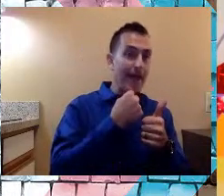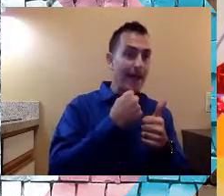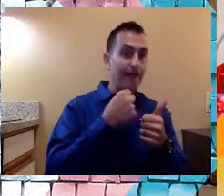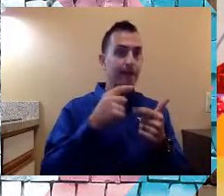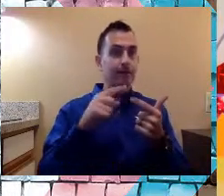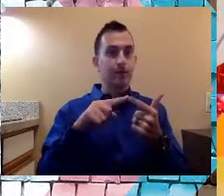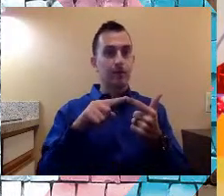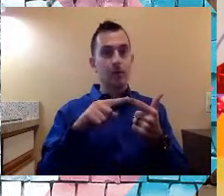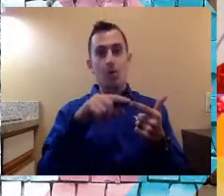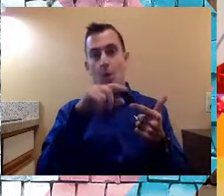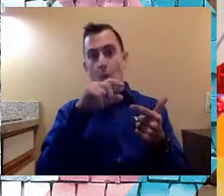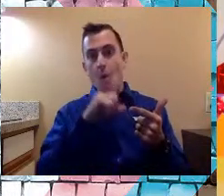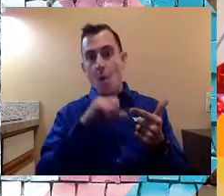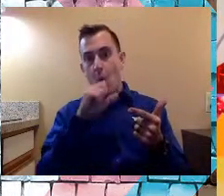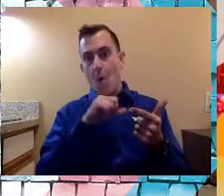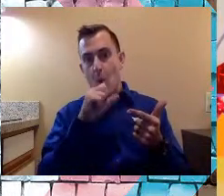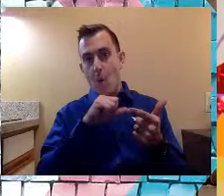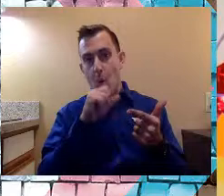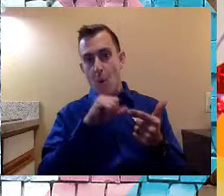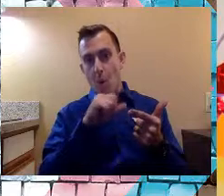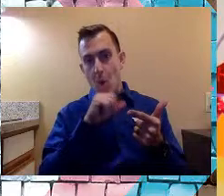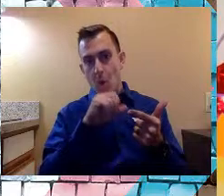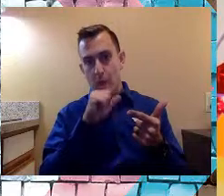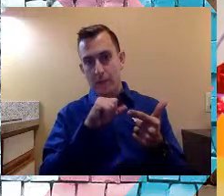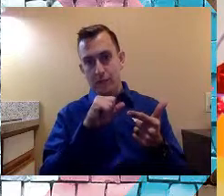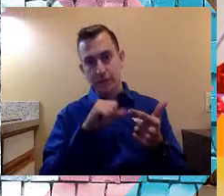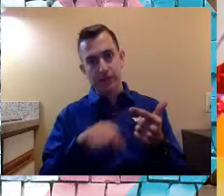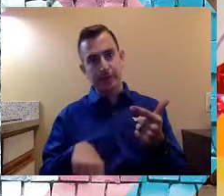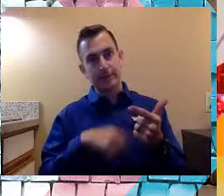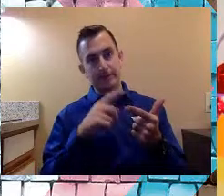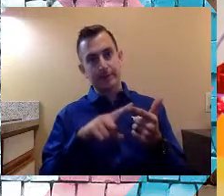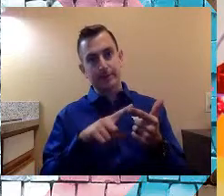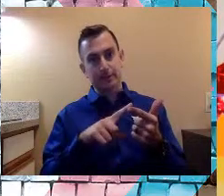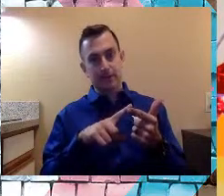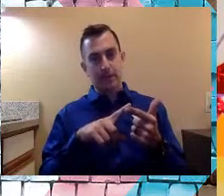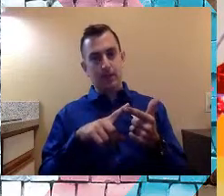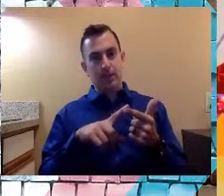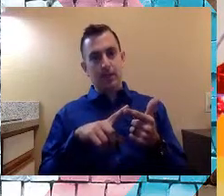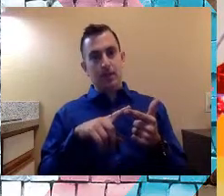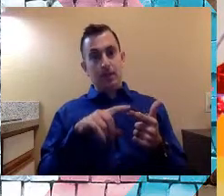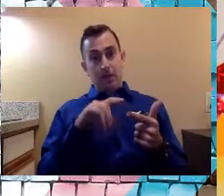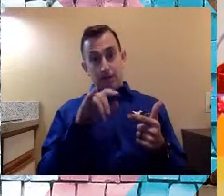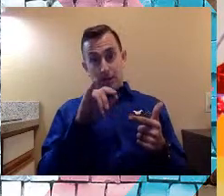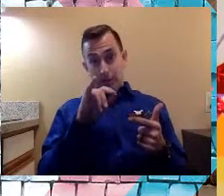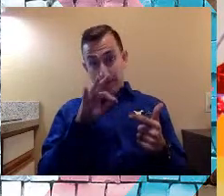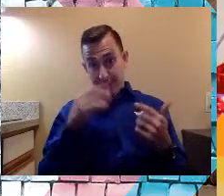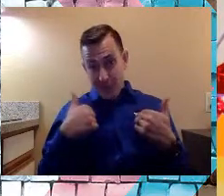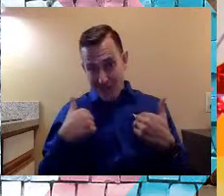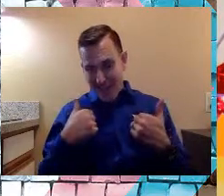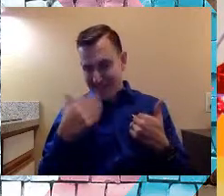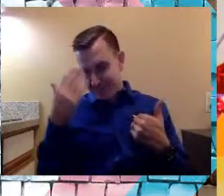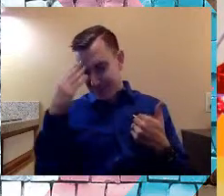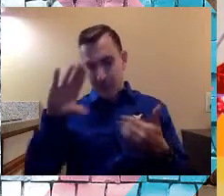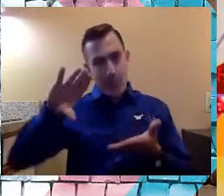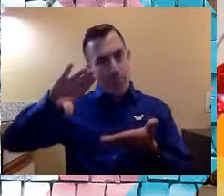So rainbow is red, orange. Yeah, that's right, red, orange. And if you have the white glue, the kind that, you know, it's in a big container,